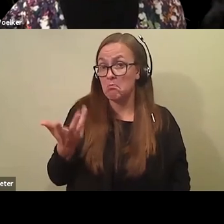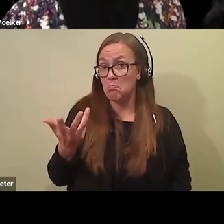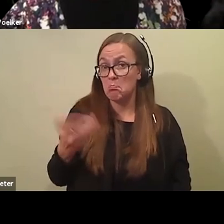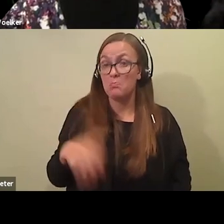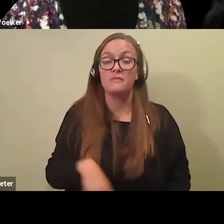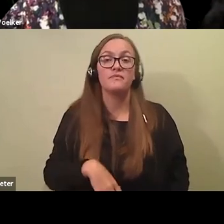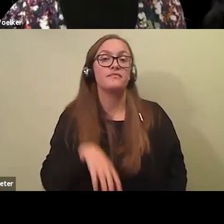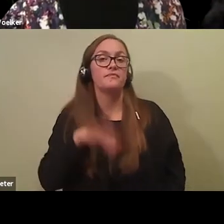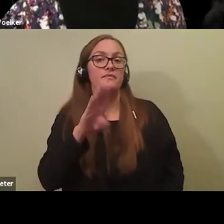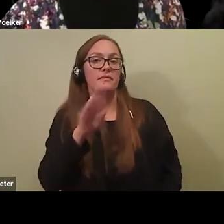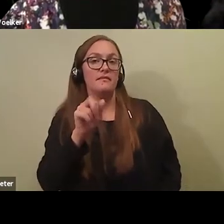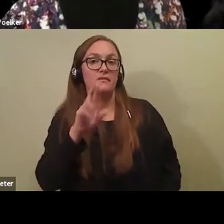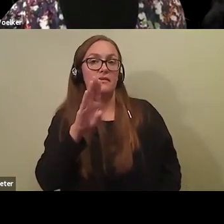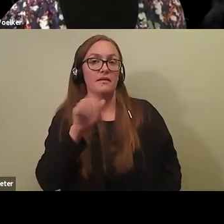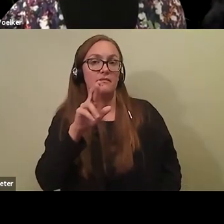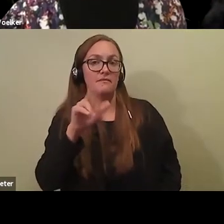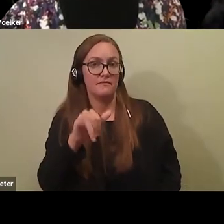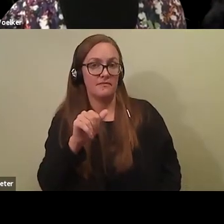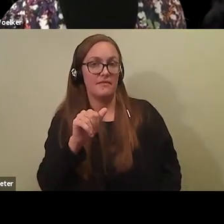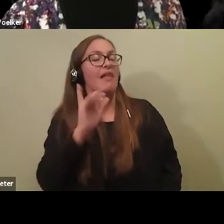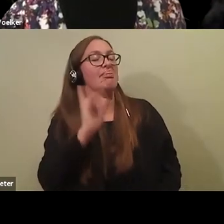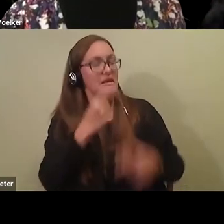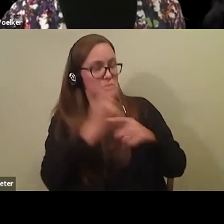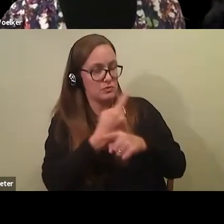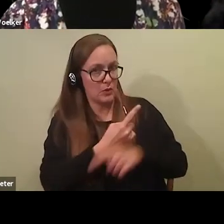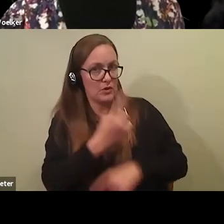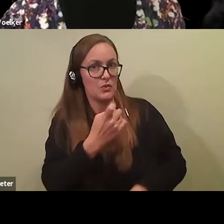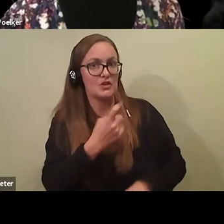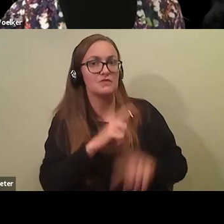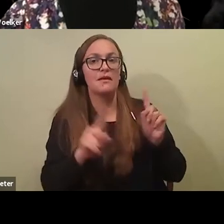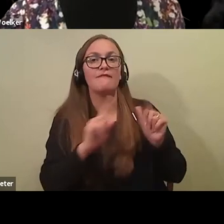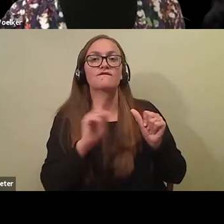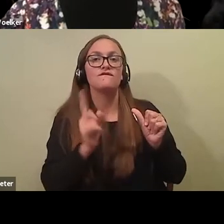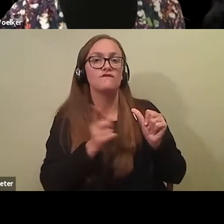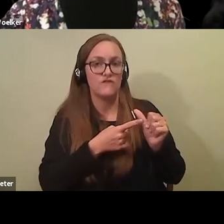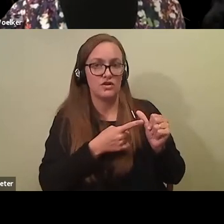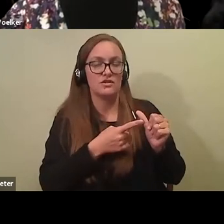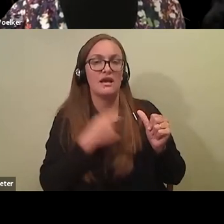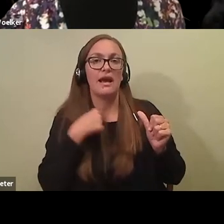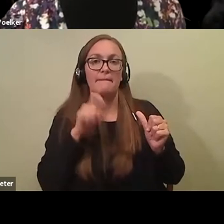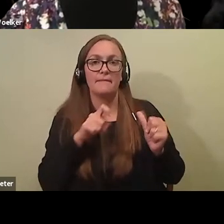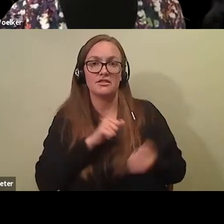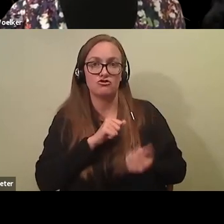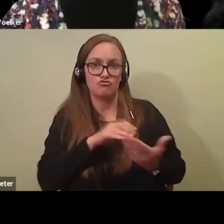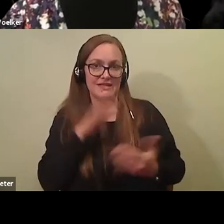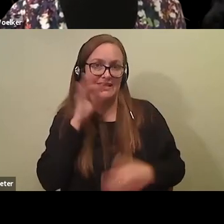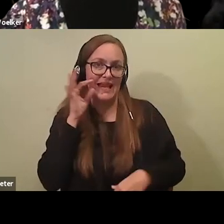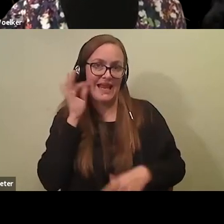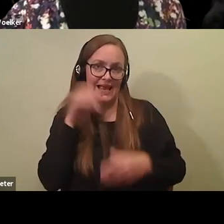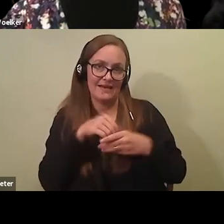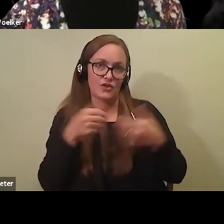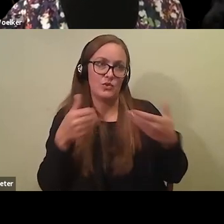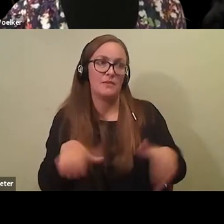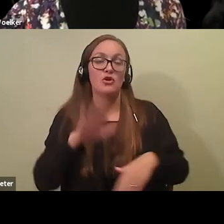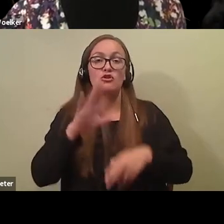Well, that's a very appropriate question. First, however, I have to address the cat in the room. The cat is named